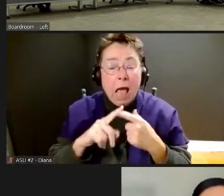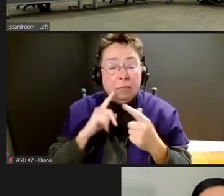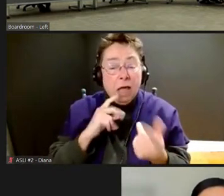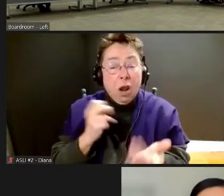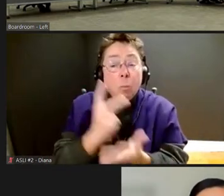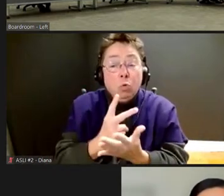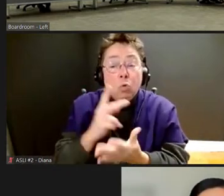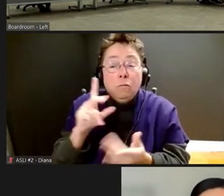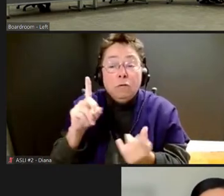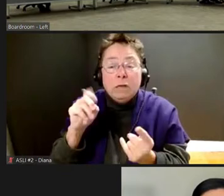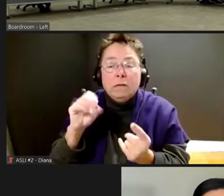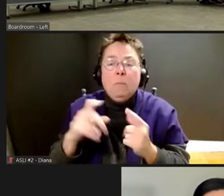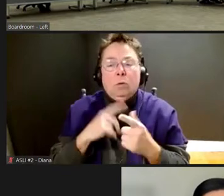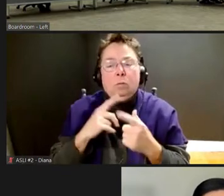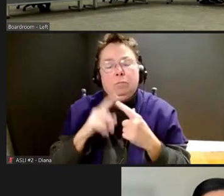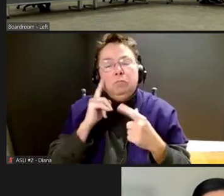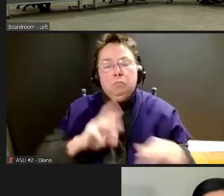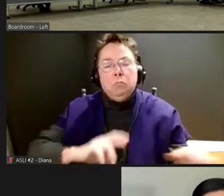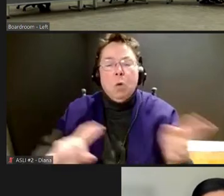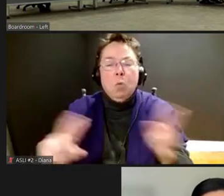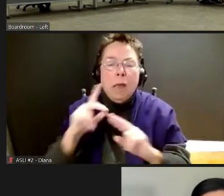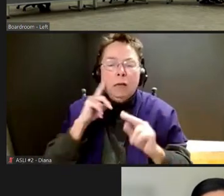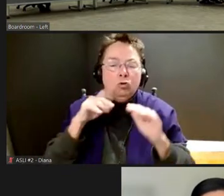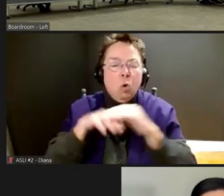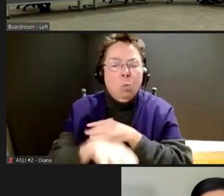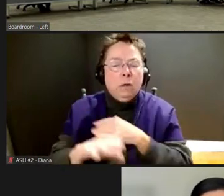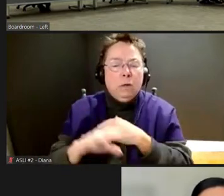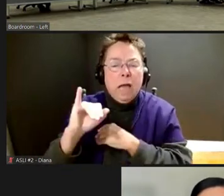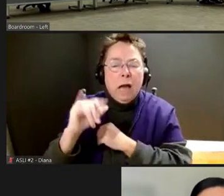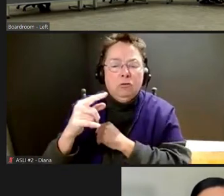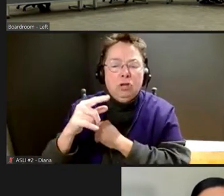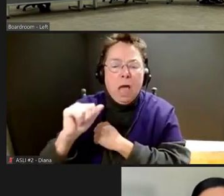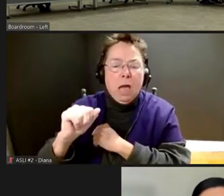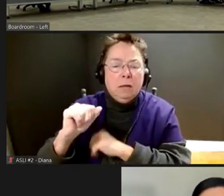that meeting, then we would be prepared to enter into the IGA.